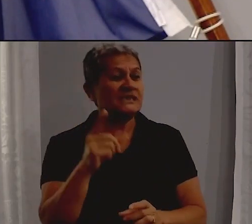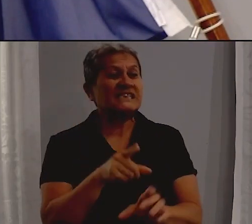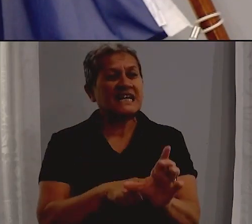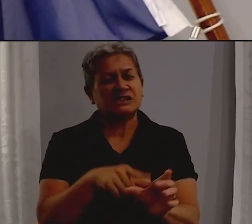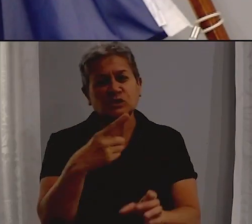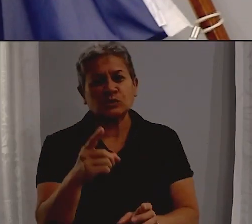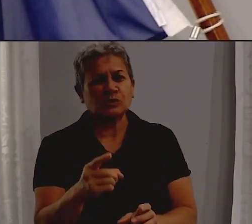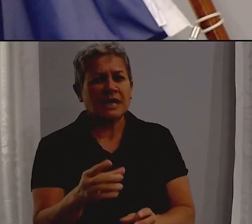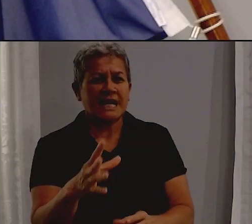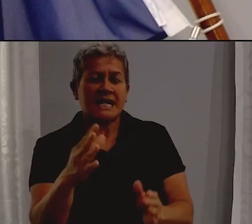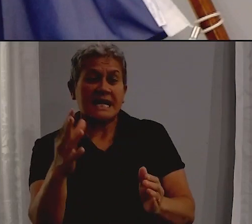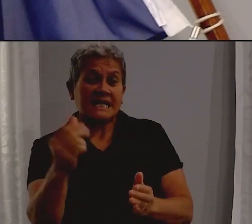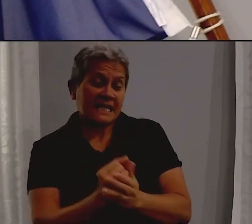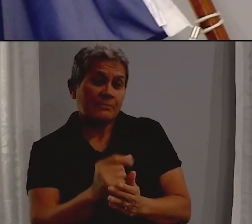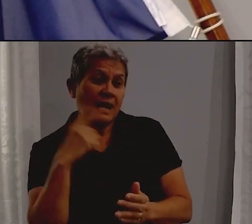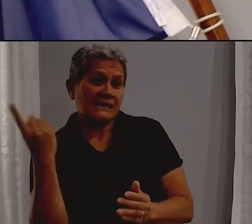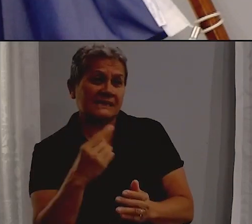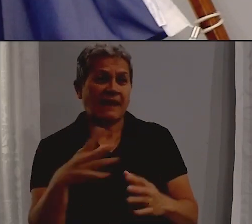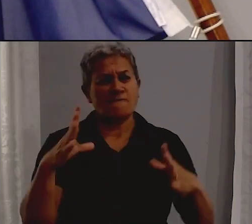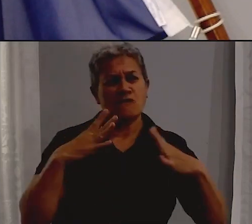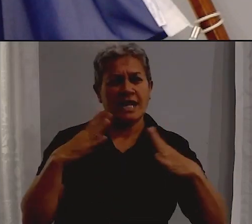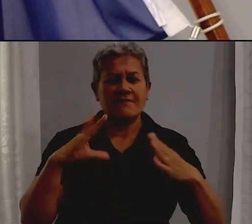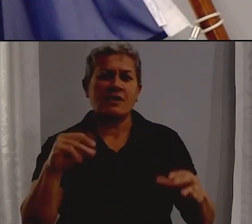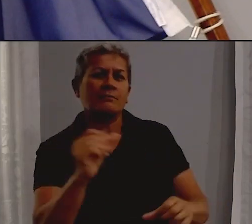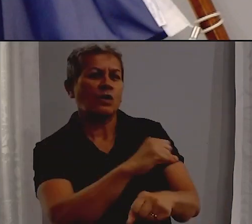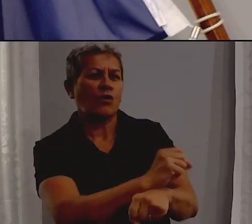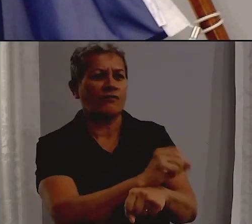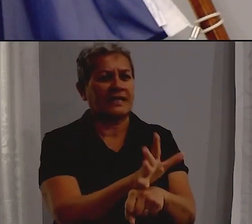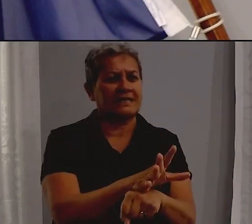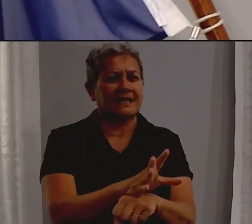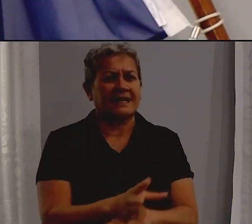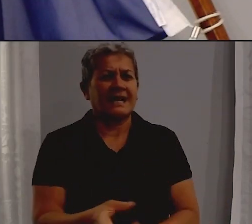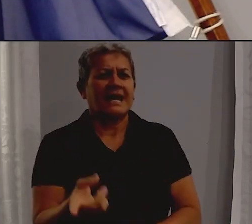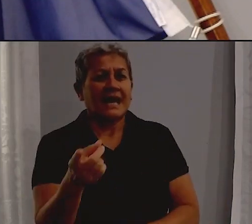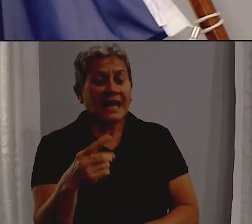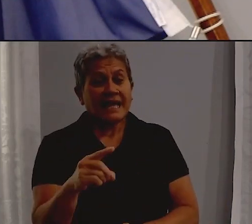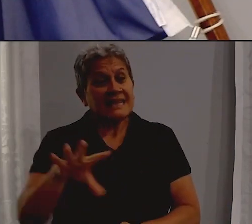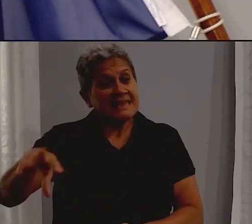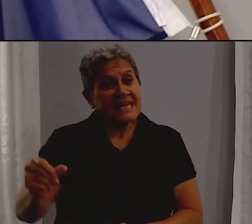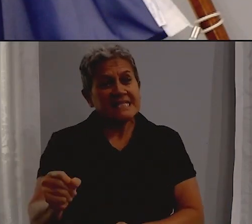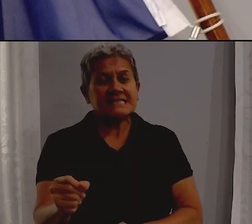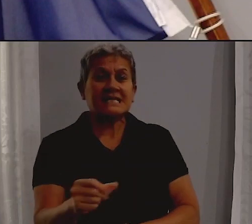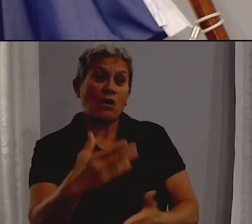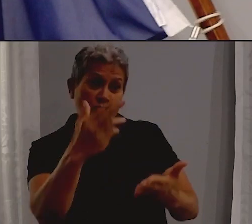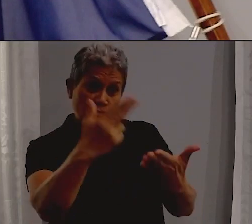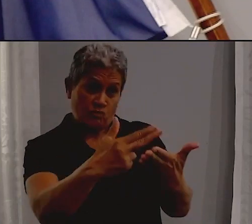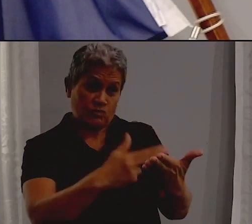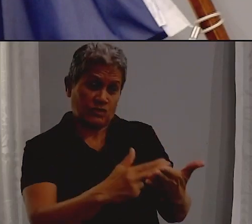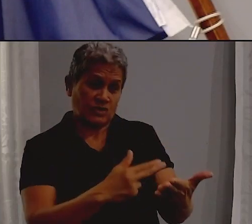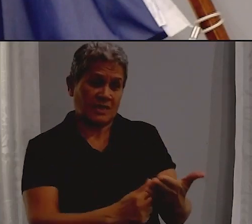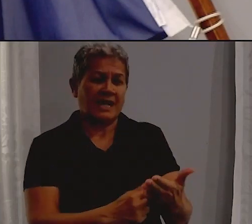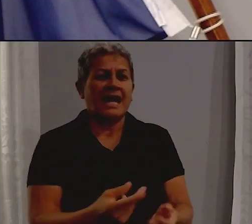COVID-free status. And these regulations and our continual drive to get our eligible people